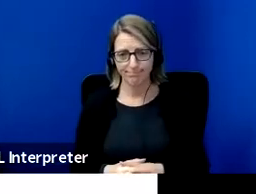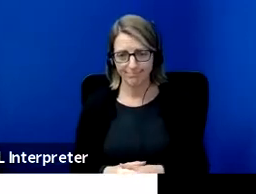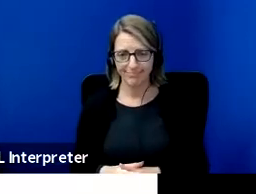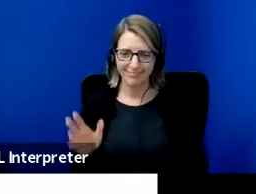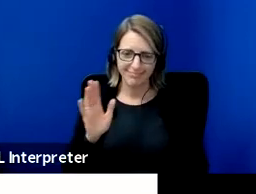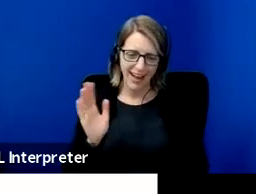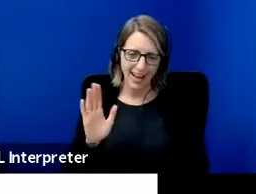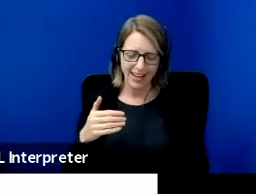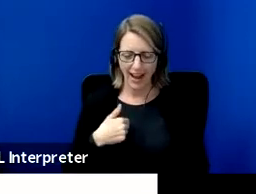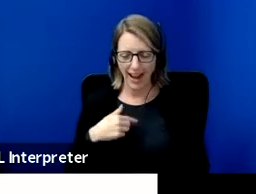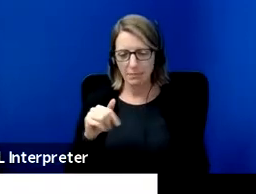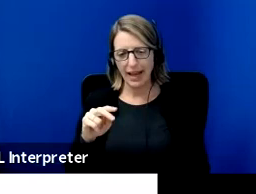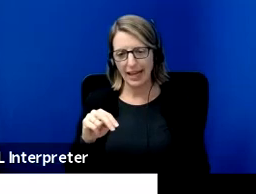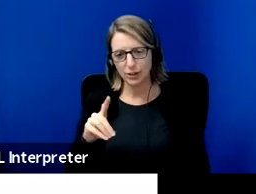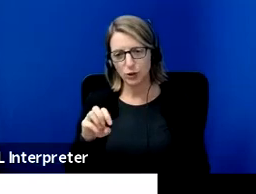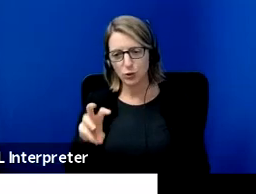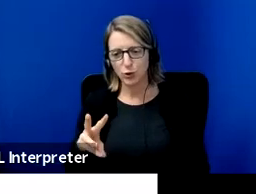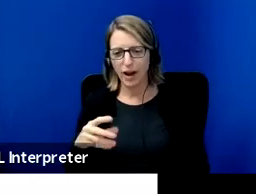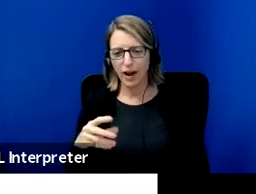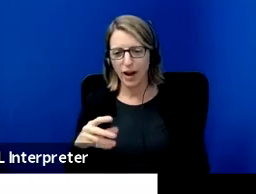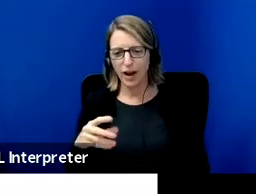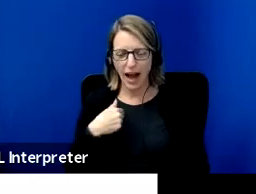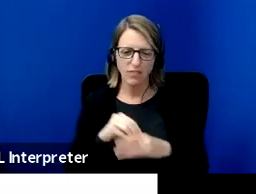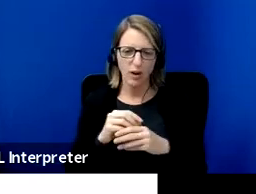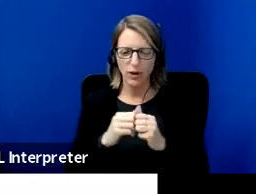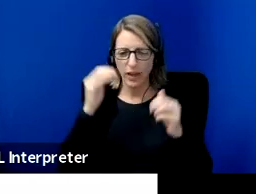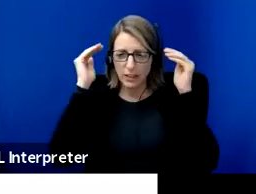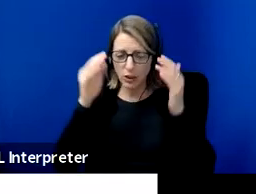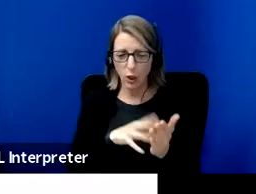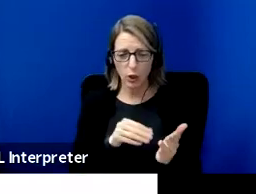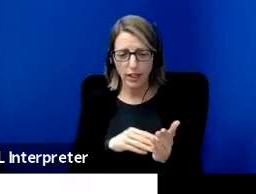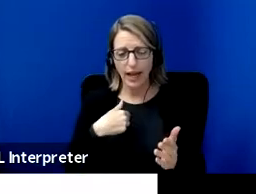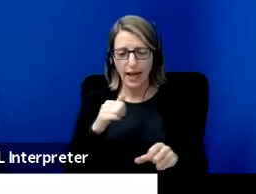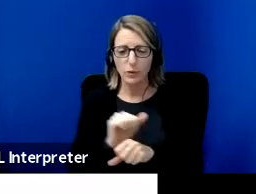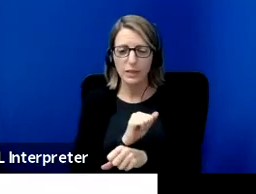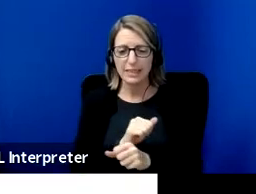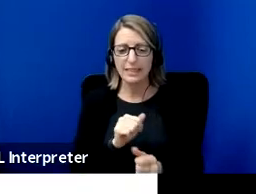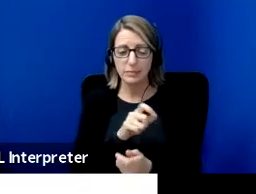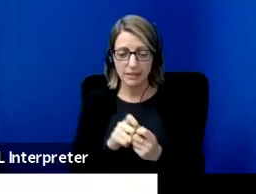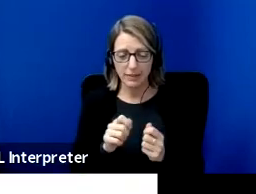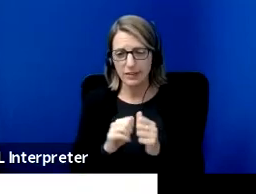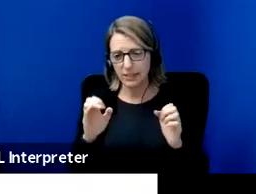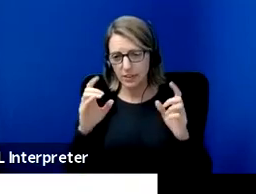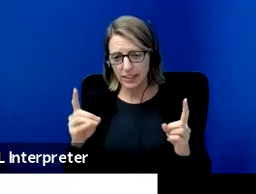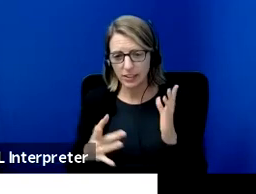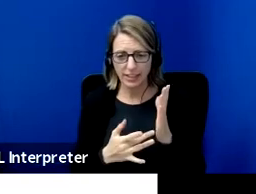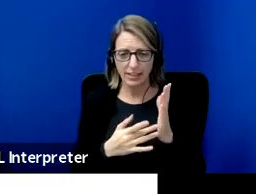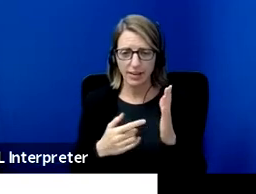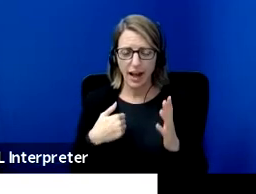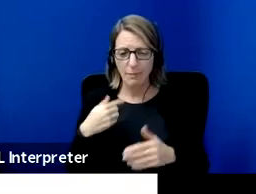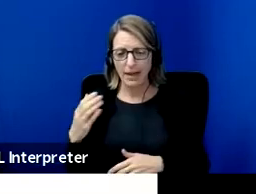Hi, I'm Andrew. I do adult learning, and I work specifically with educational technology. I'm in Capital